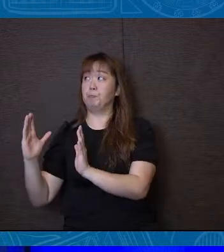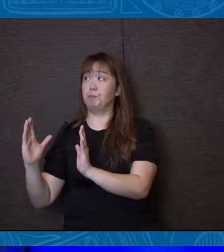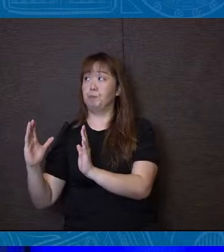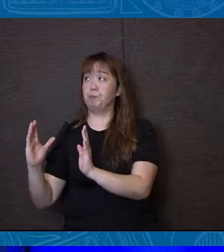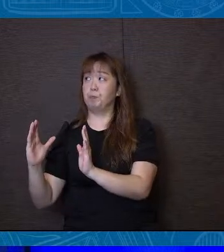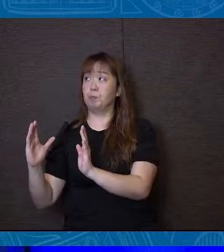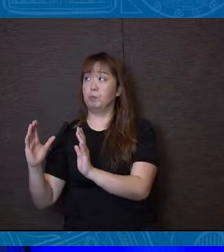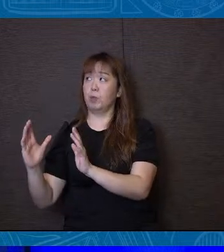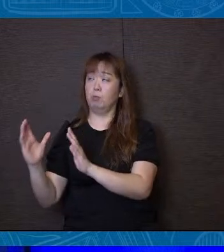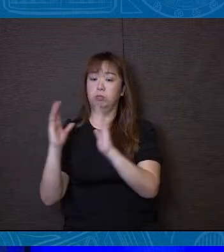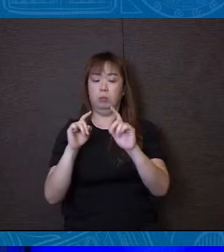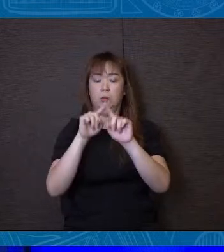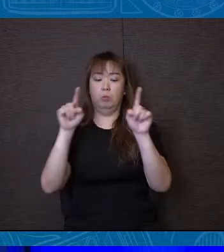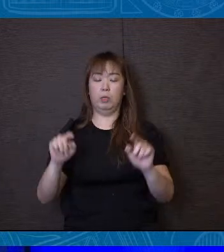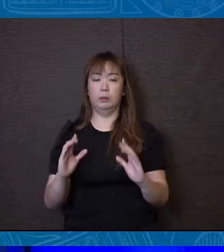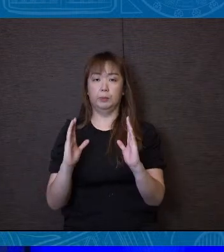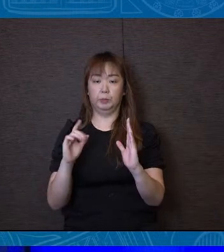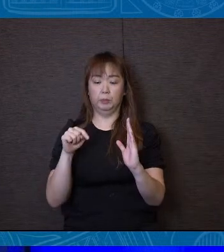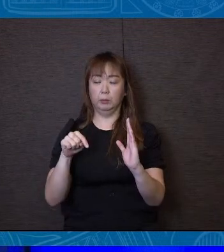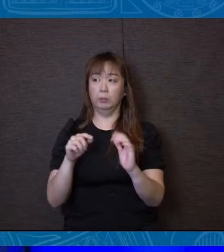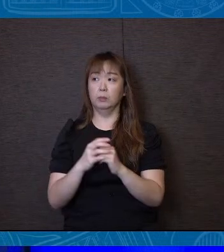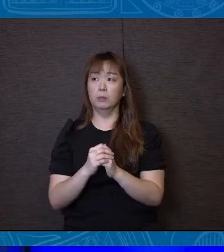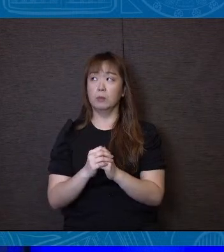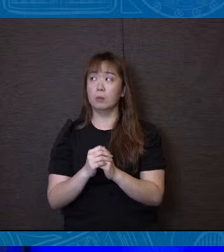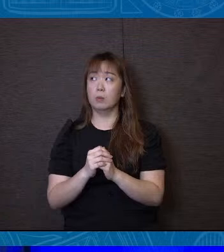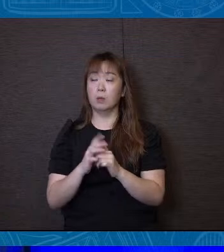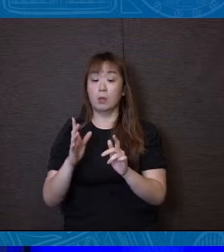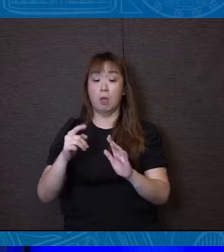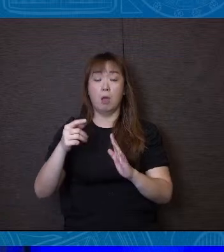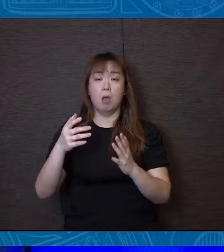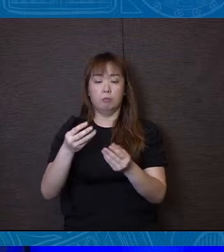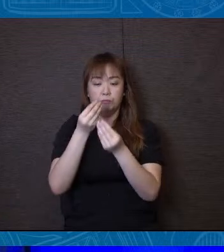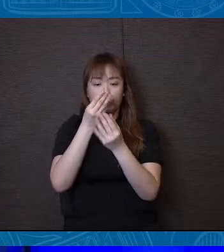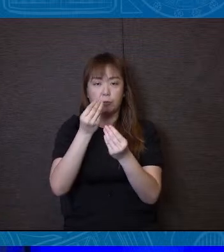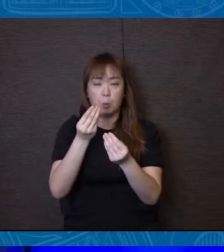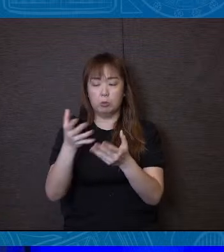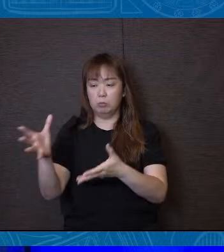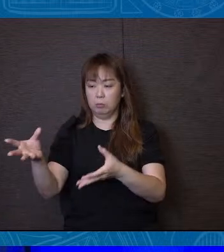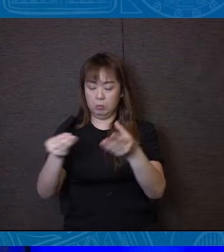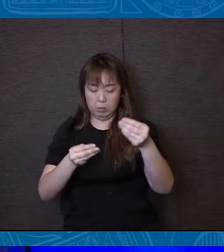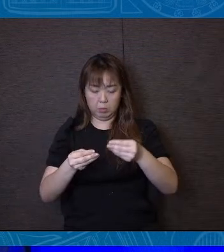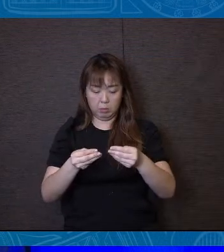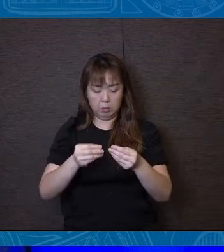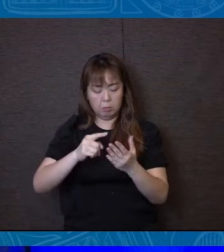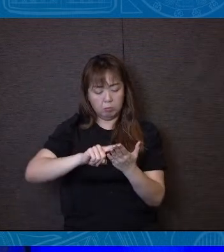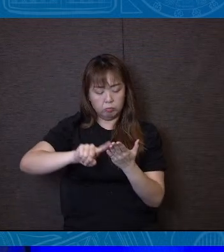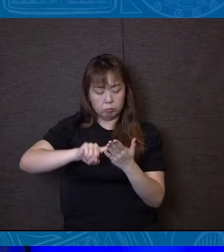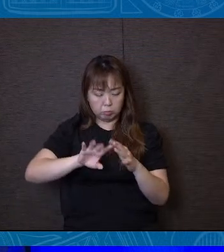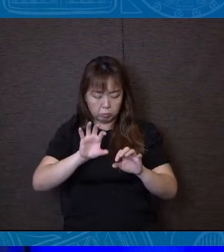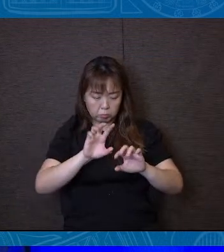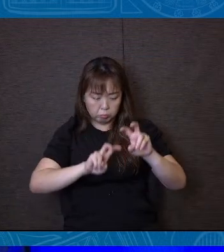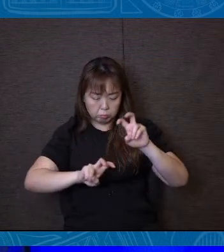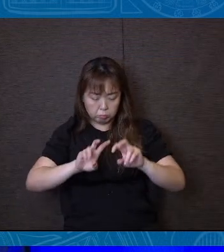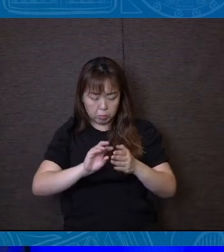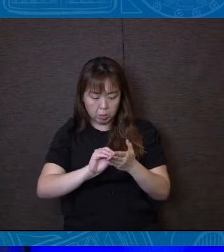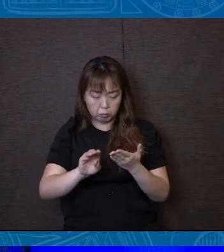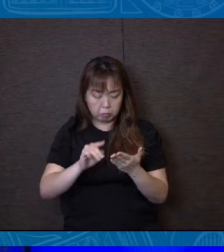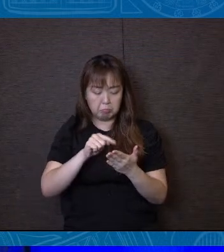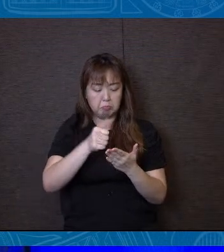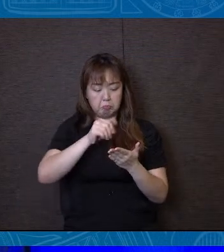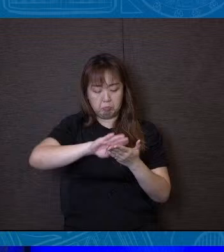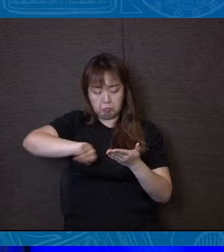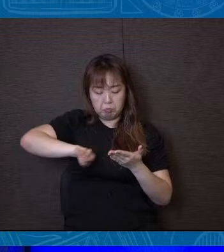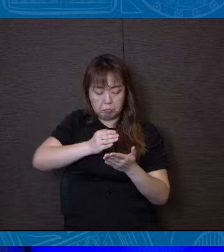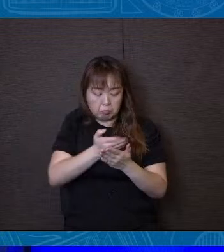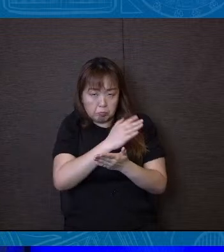which is where you take the information, analyze it, and then put it in a clear and actionable way.